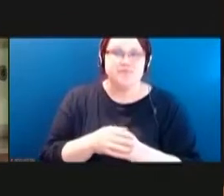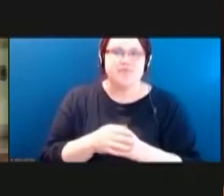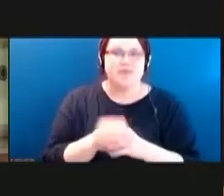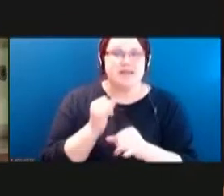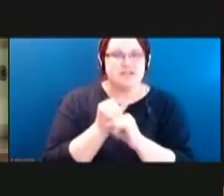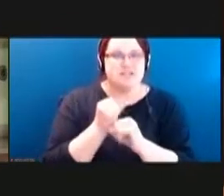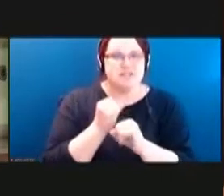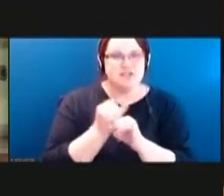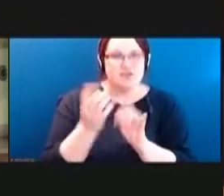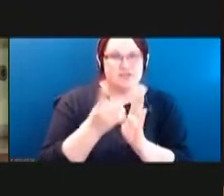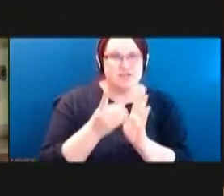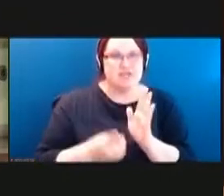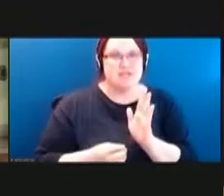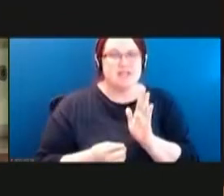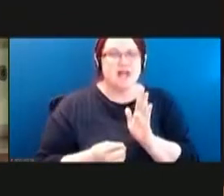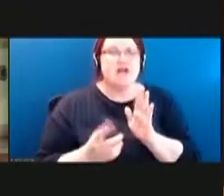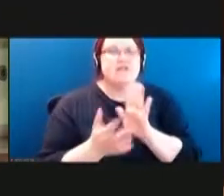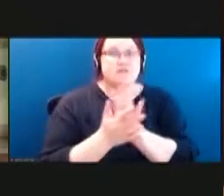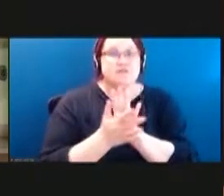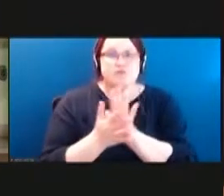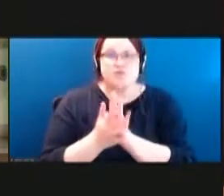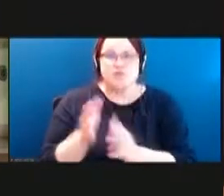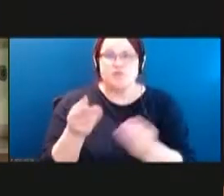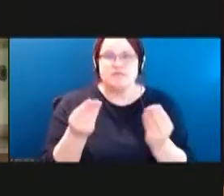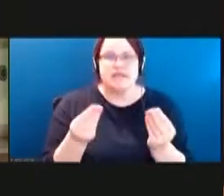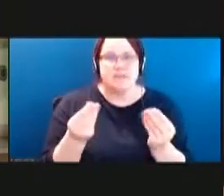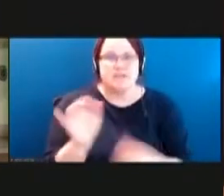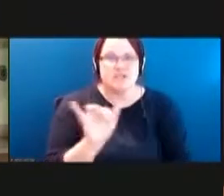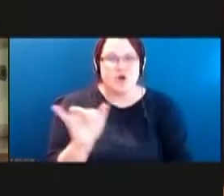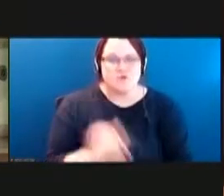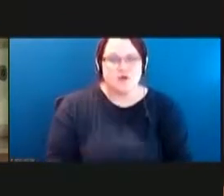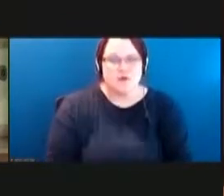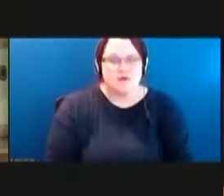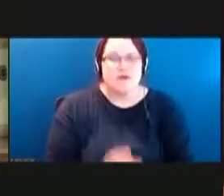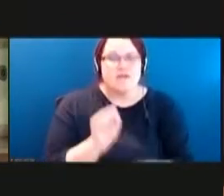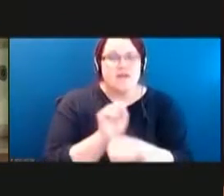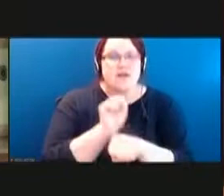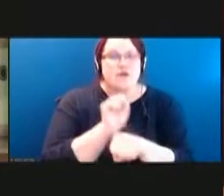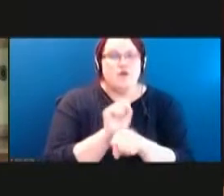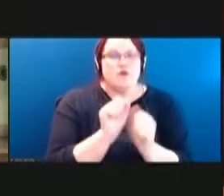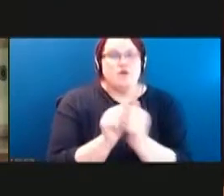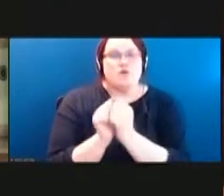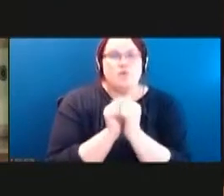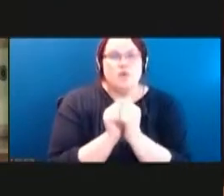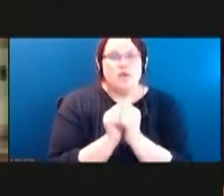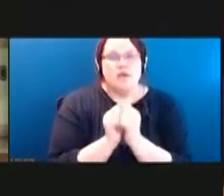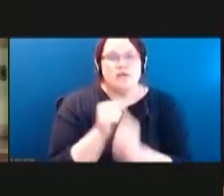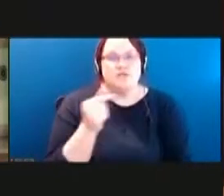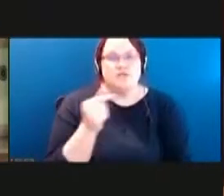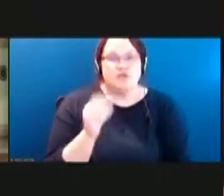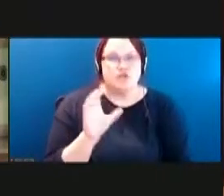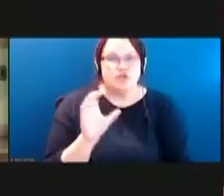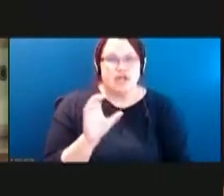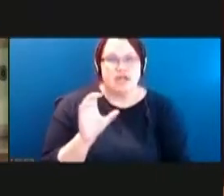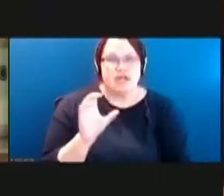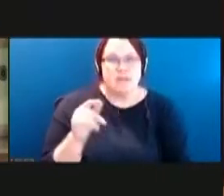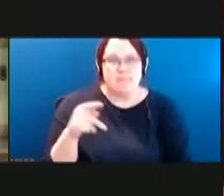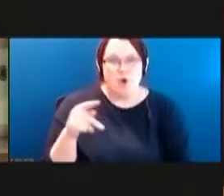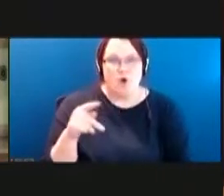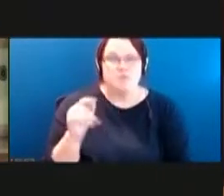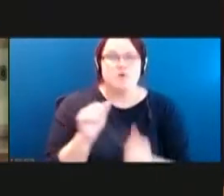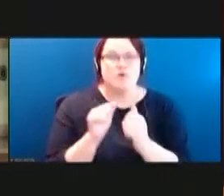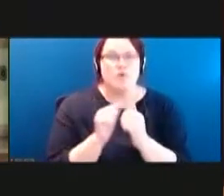designed the school's campus. So Hornbostel worked in partnership with George Carnegie's Palmer for the design of the sanctuary's vaulted